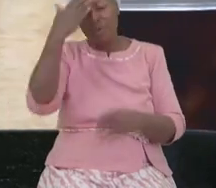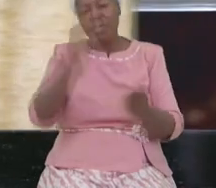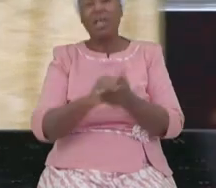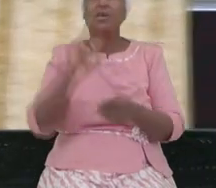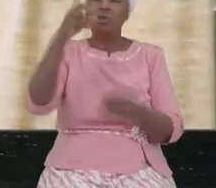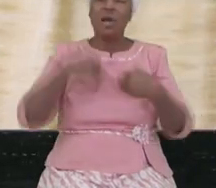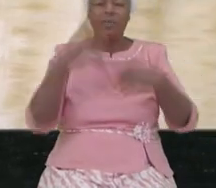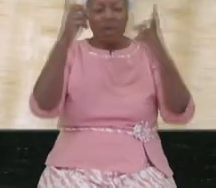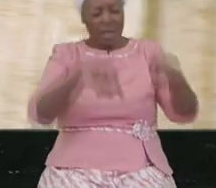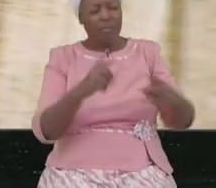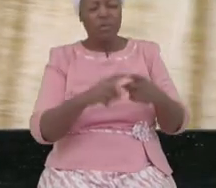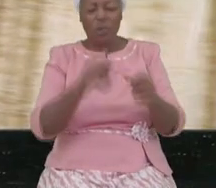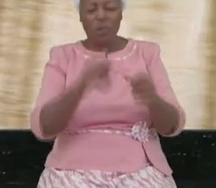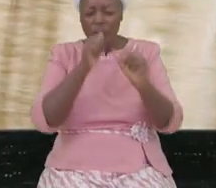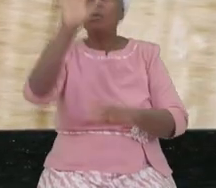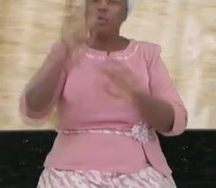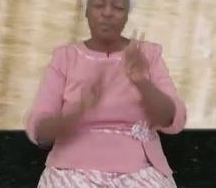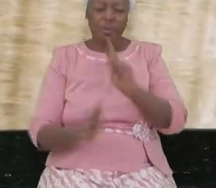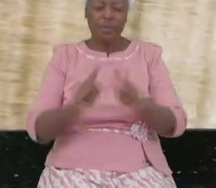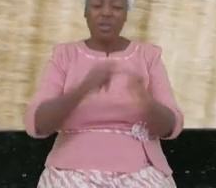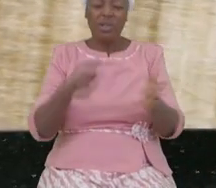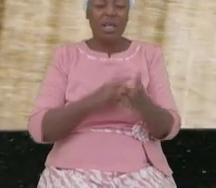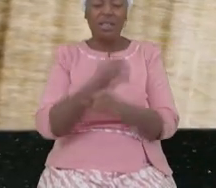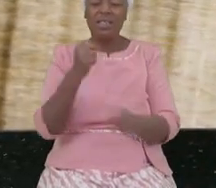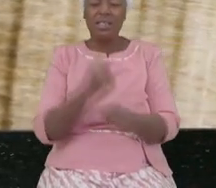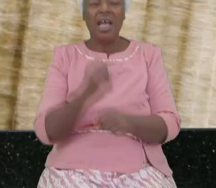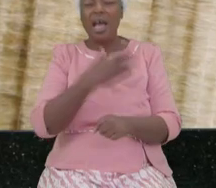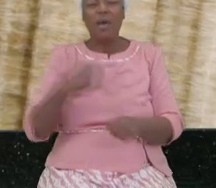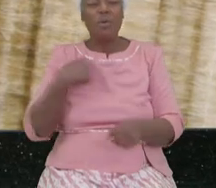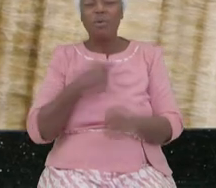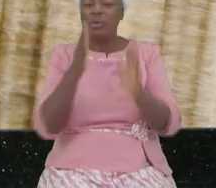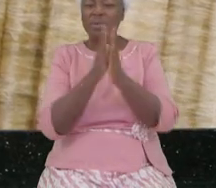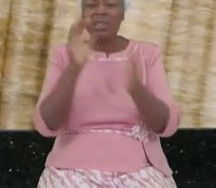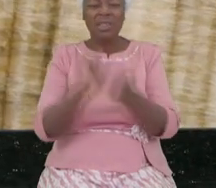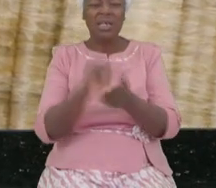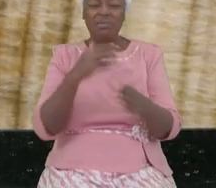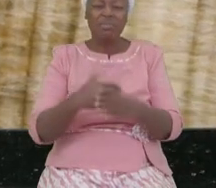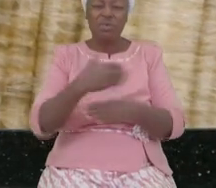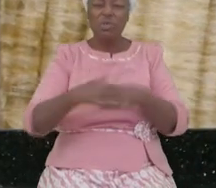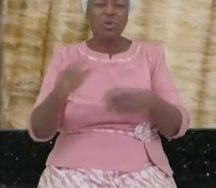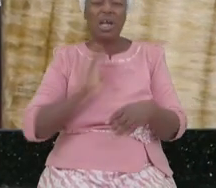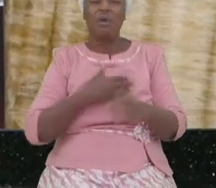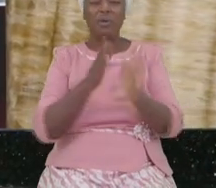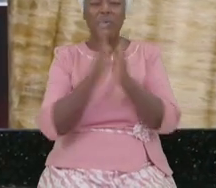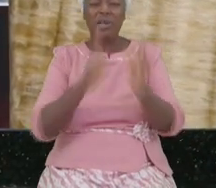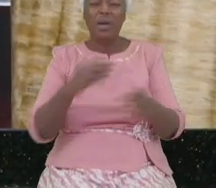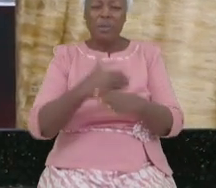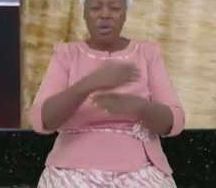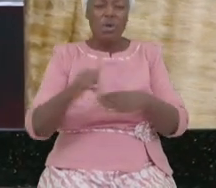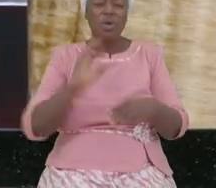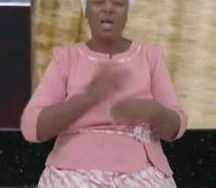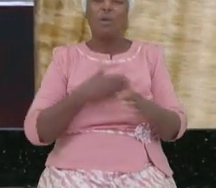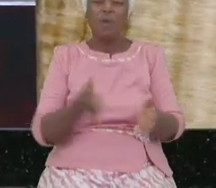have come to bless your people this year, and we pray beyond our prayer, beyond